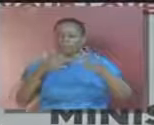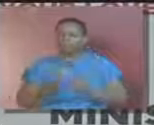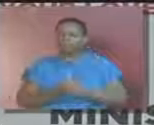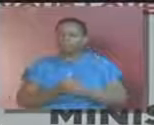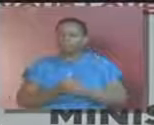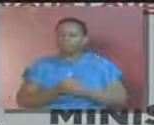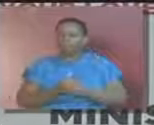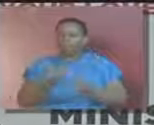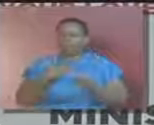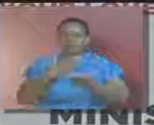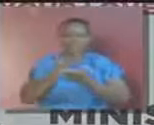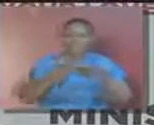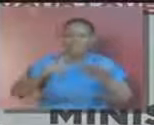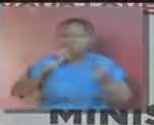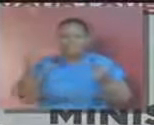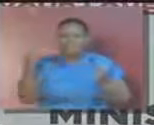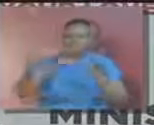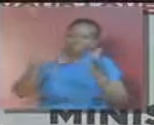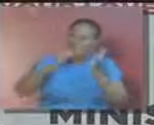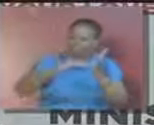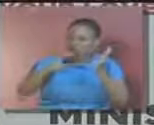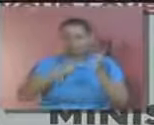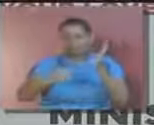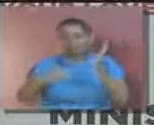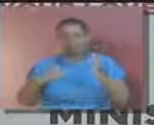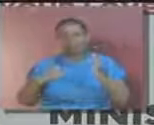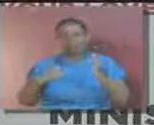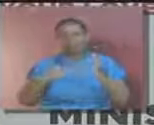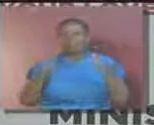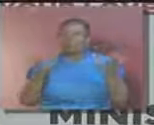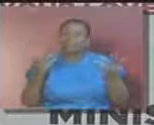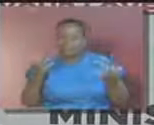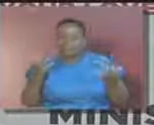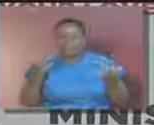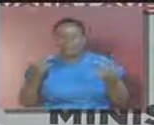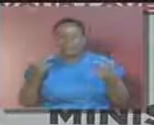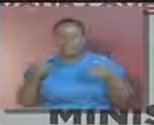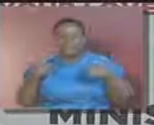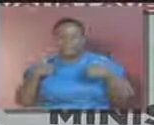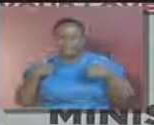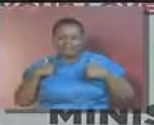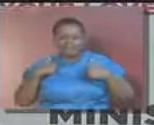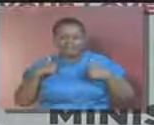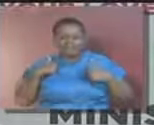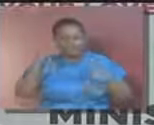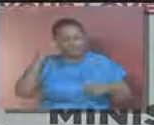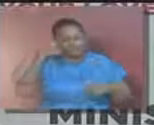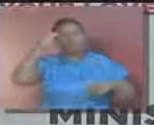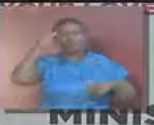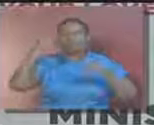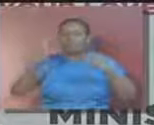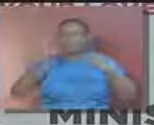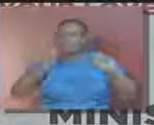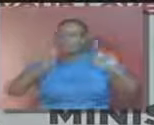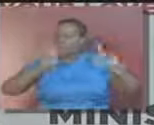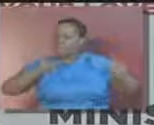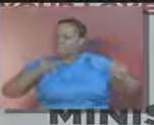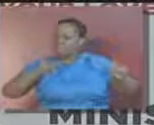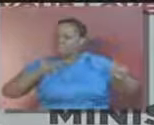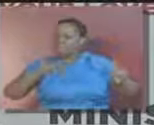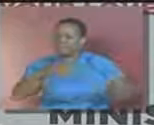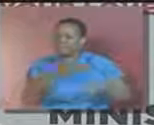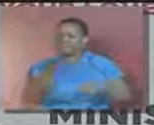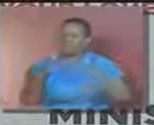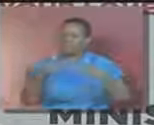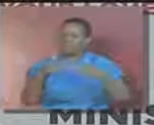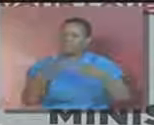repeated, and we want to get our subject matter experts to respond. The first question we begin with this morning is,